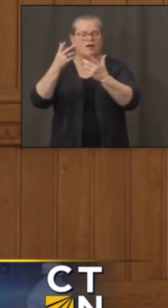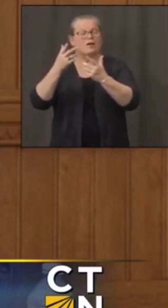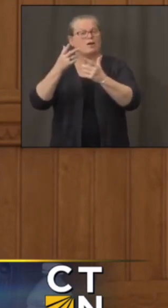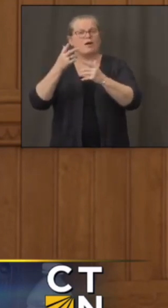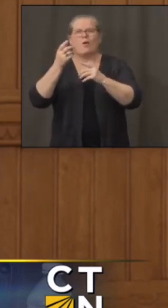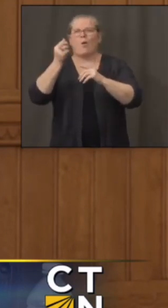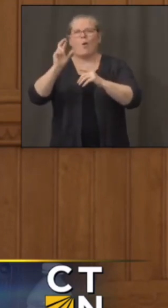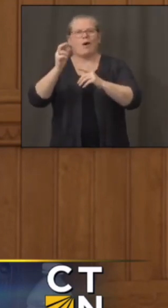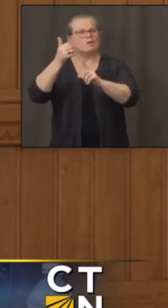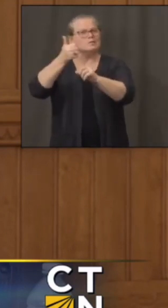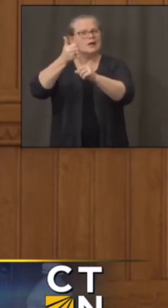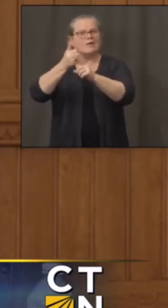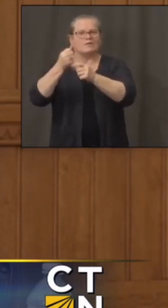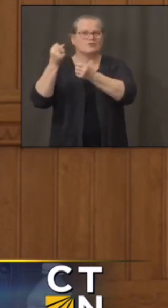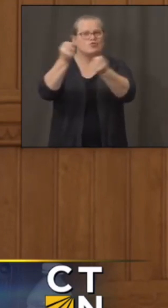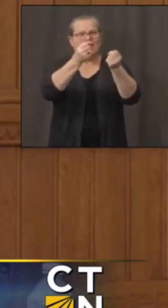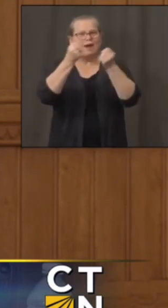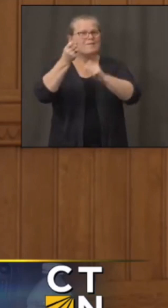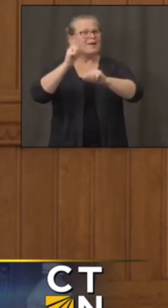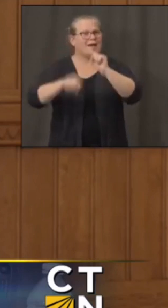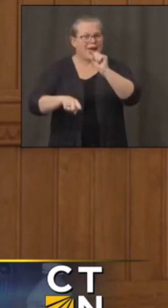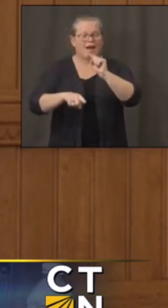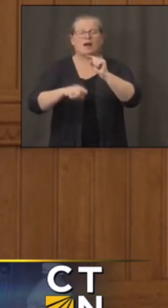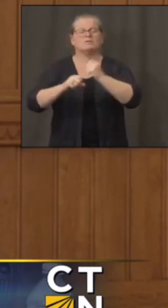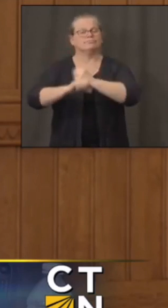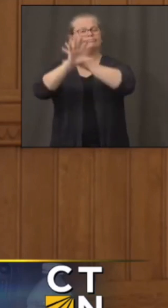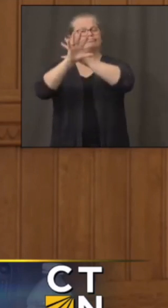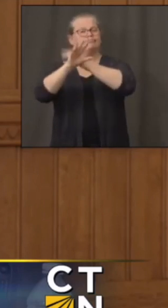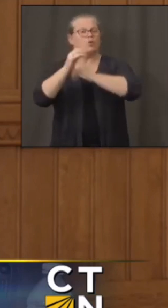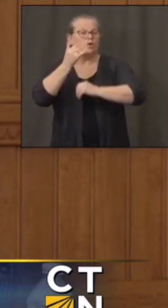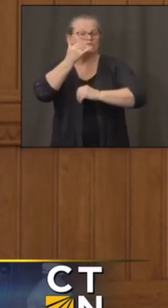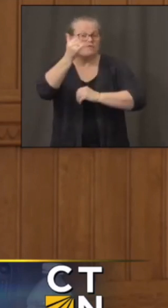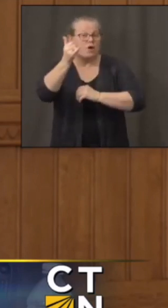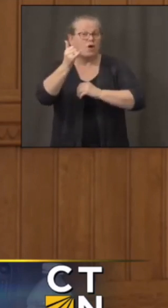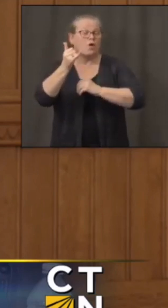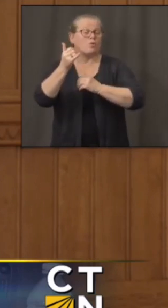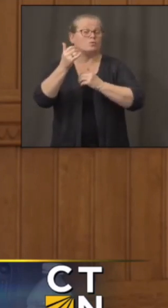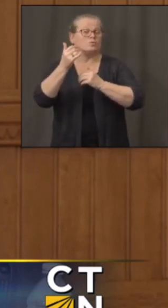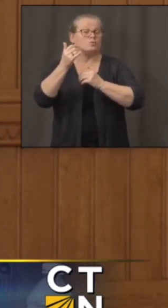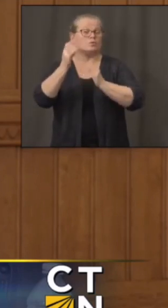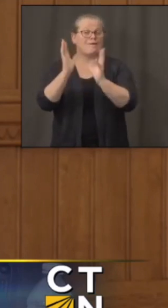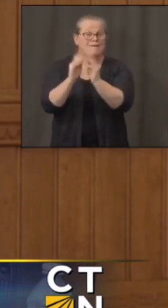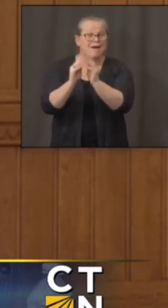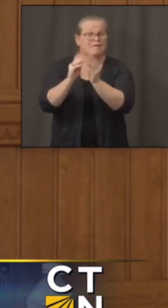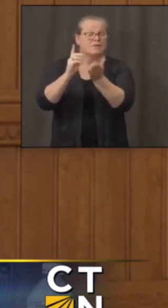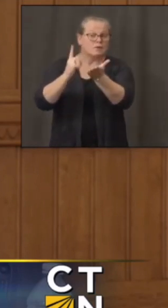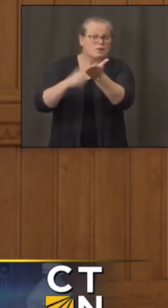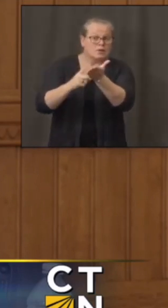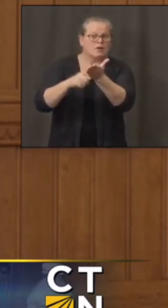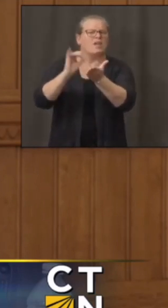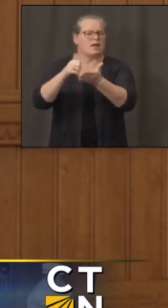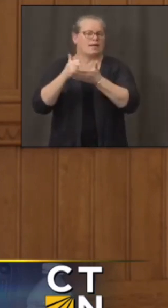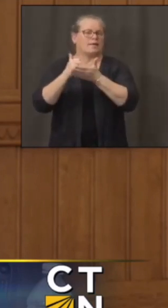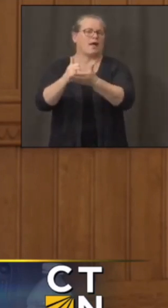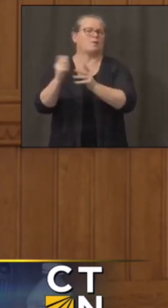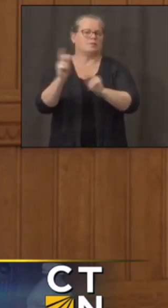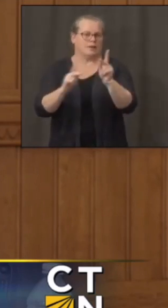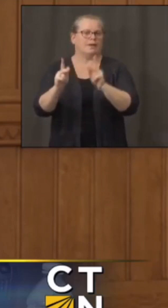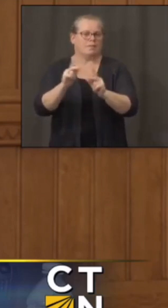connect with their providers virtually is something that's been very popular, and that people have been advocating, actually, that we keep beyond